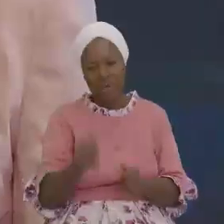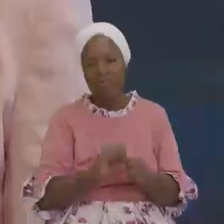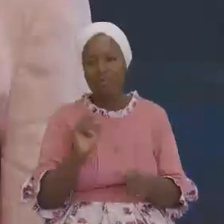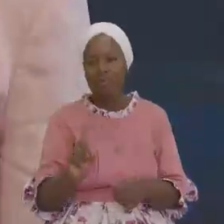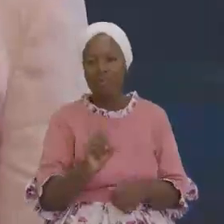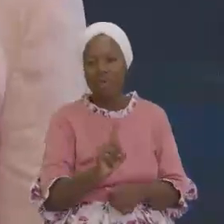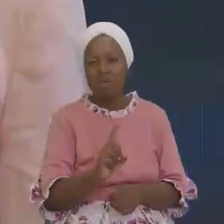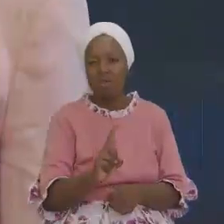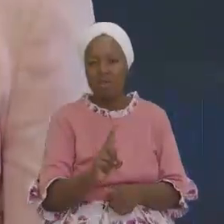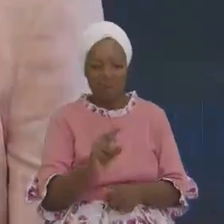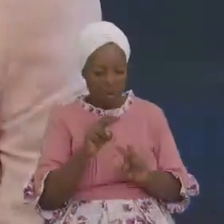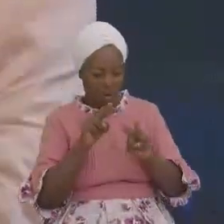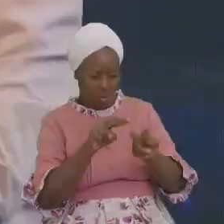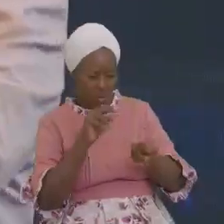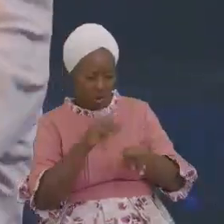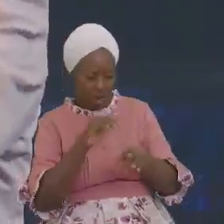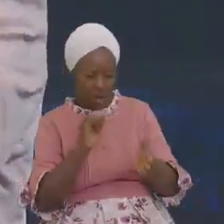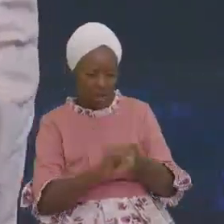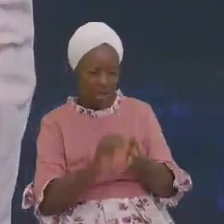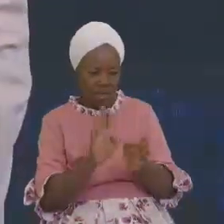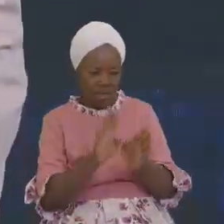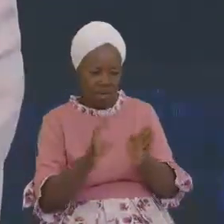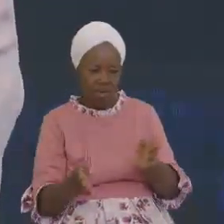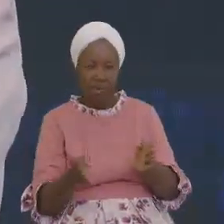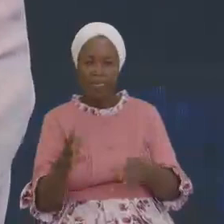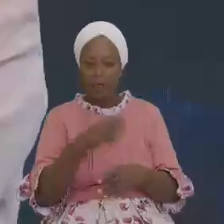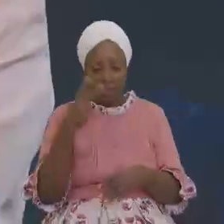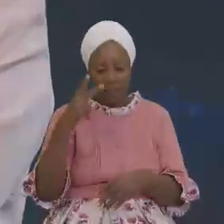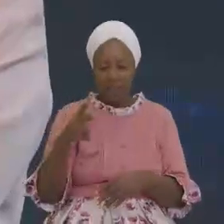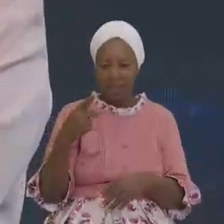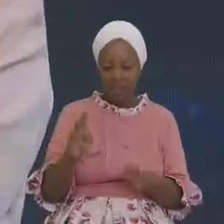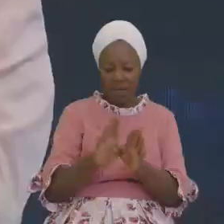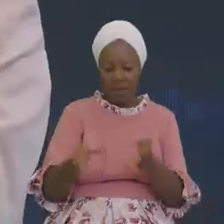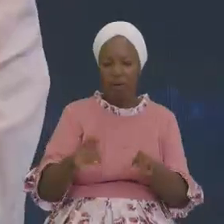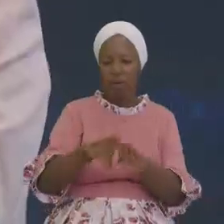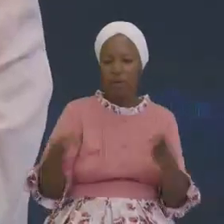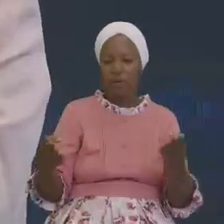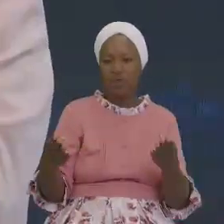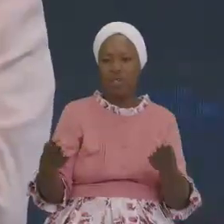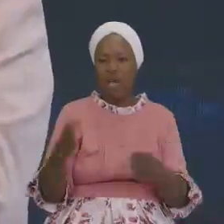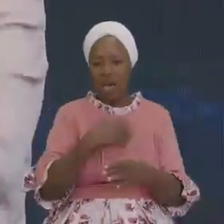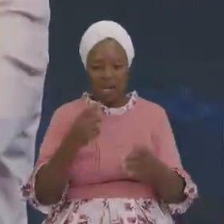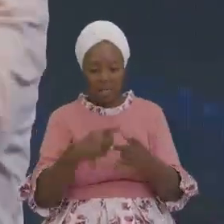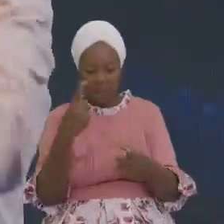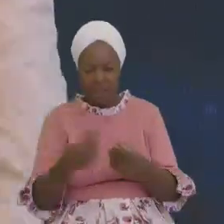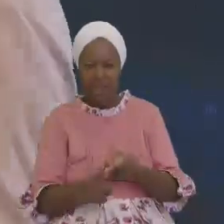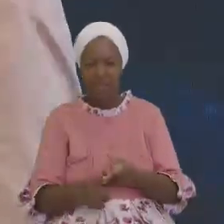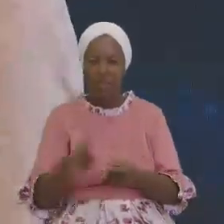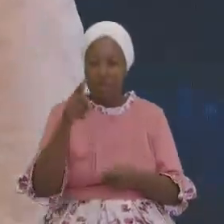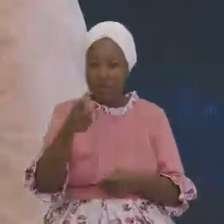Look at the door. See the door open. And then you